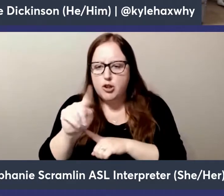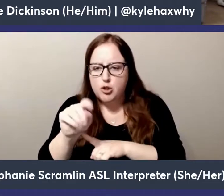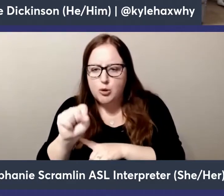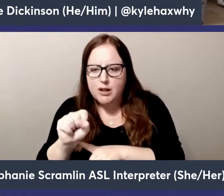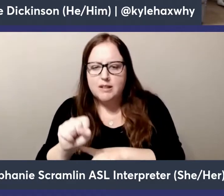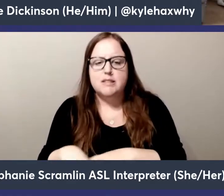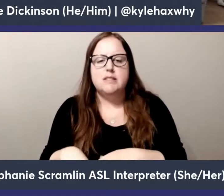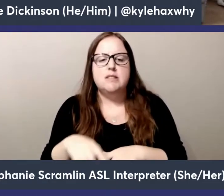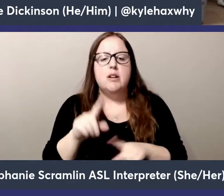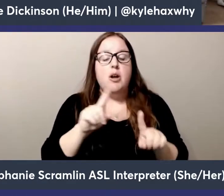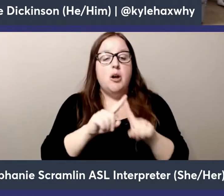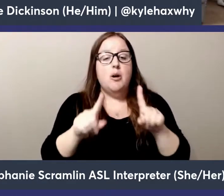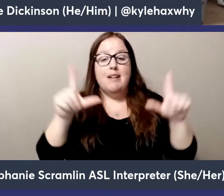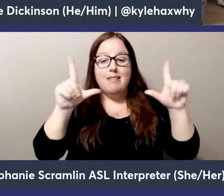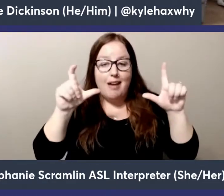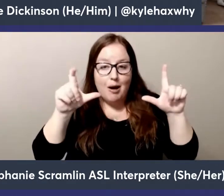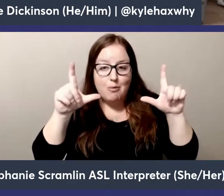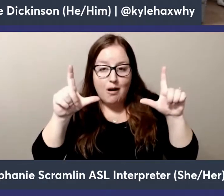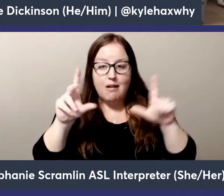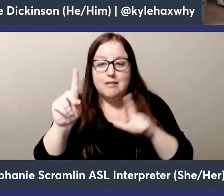data, but